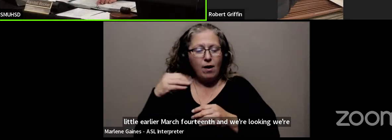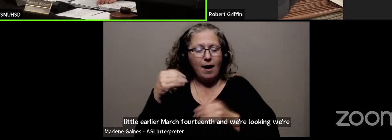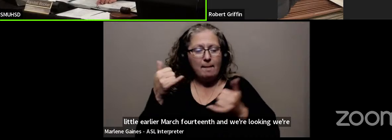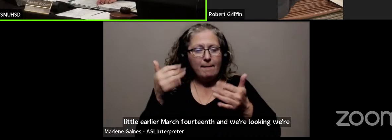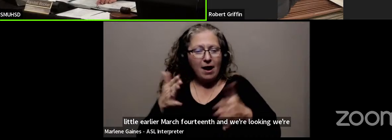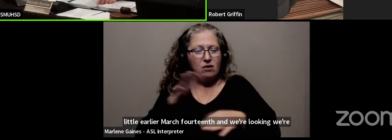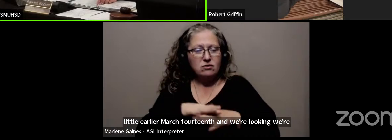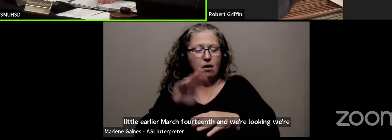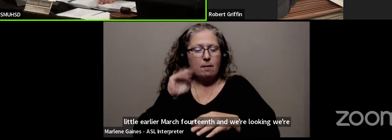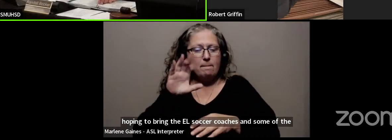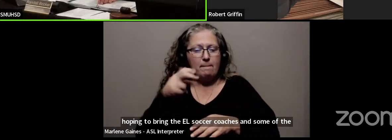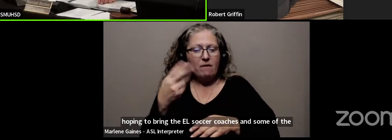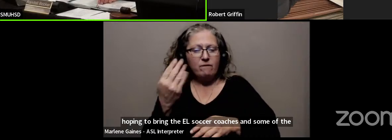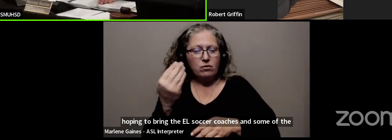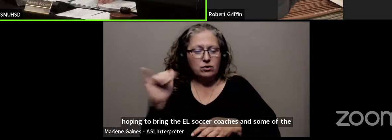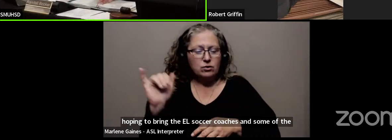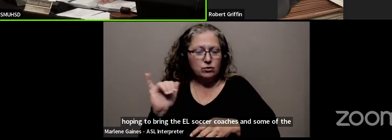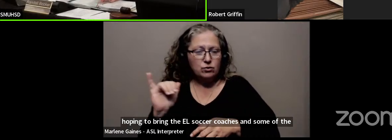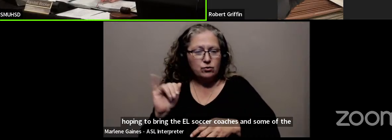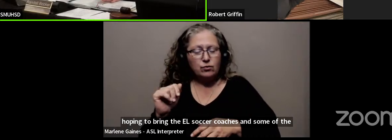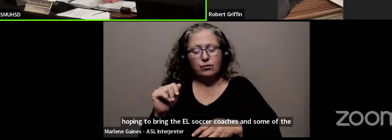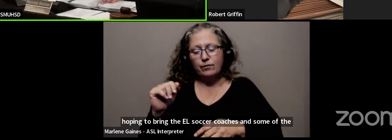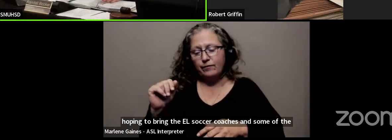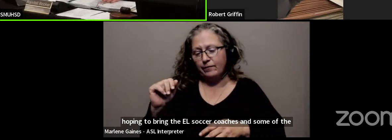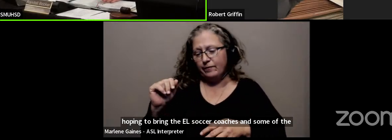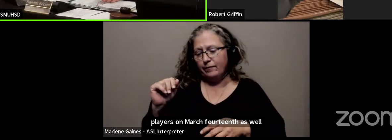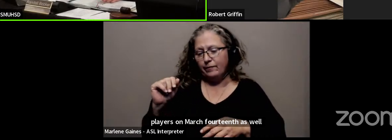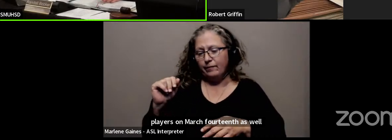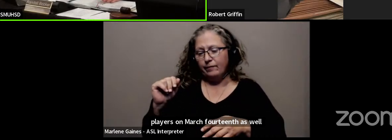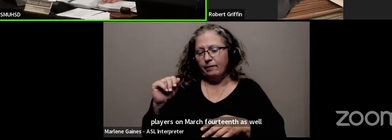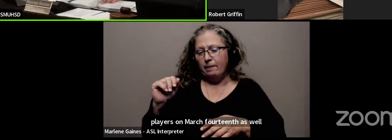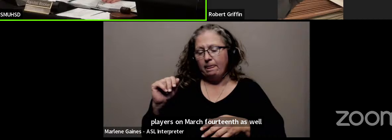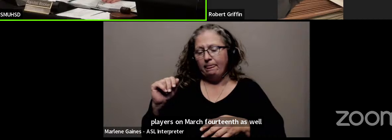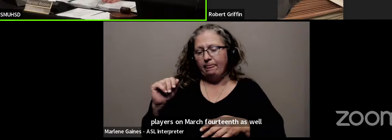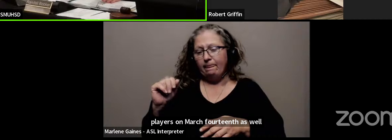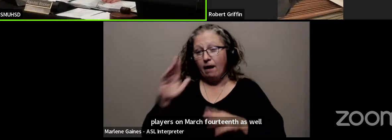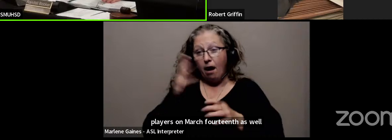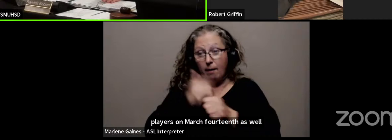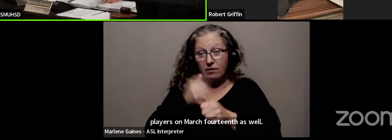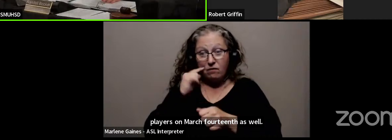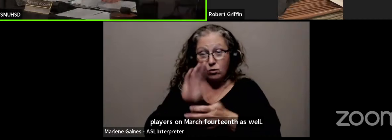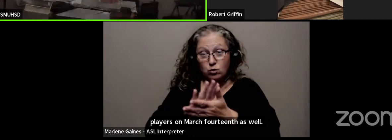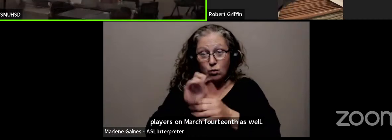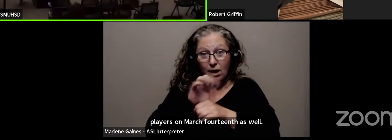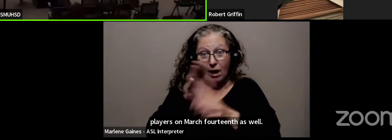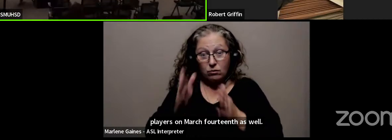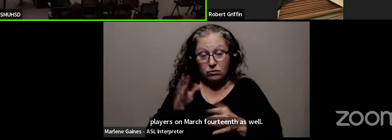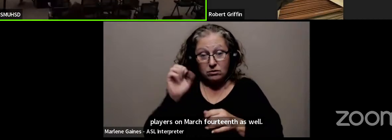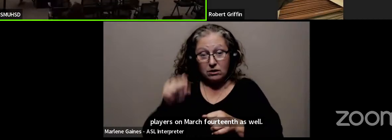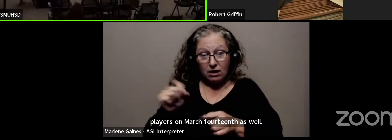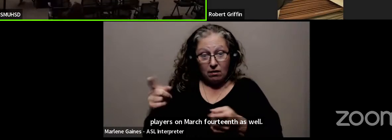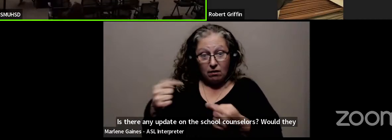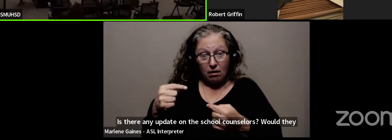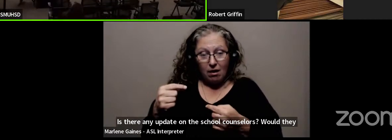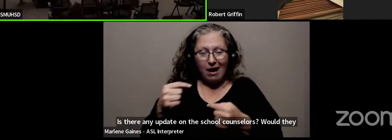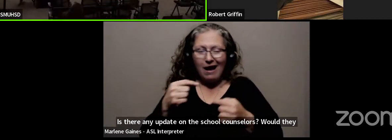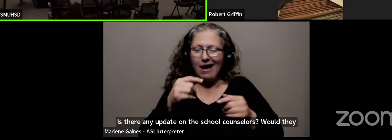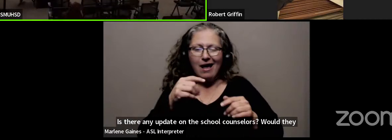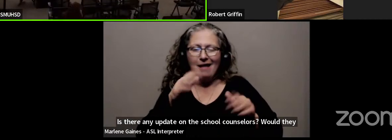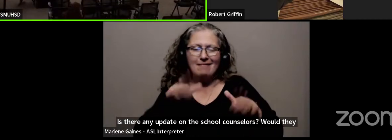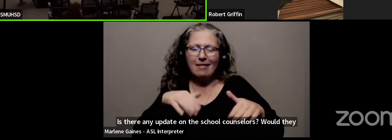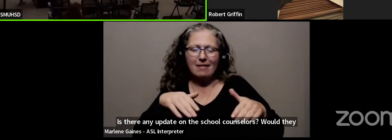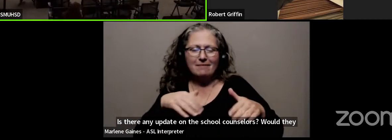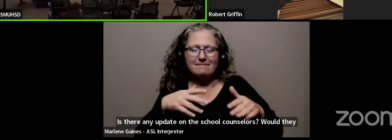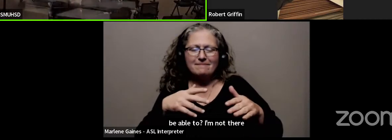on March 14th as well. Is there any update on the school counselors? Would they be able to ever come? I'm not there